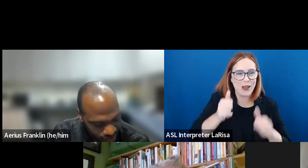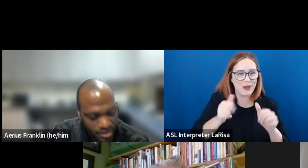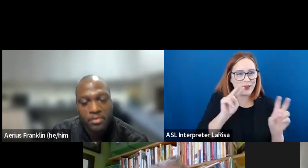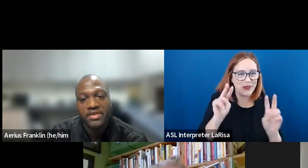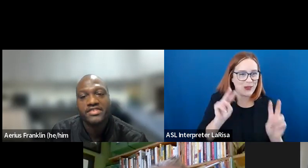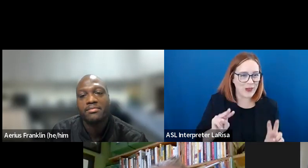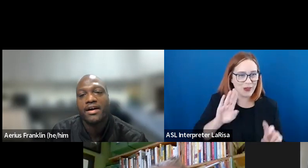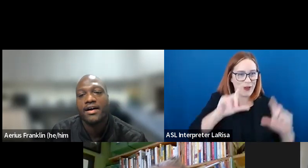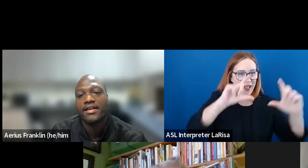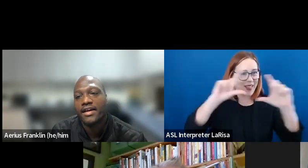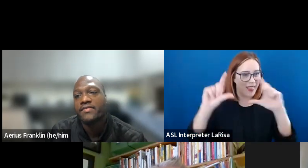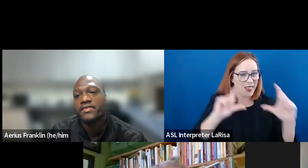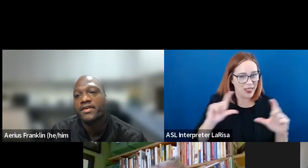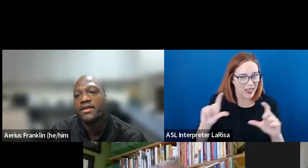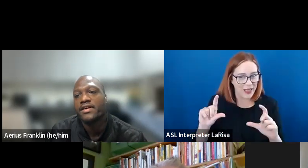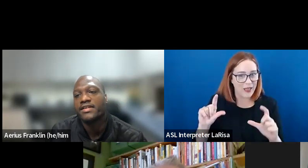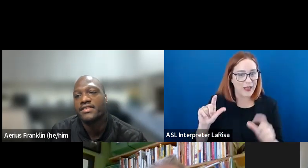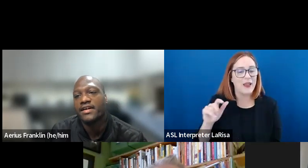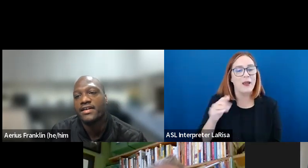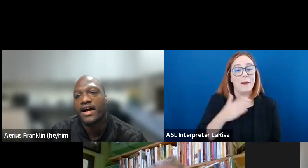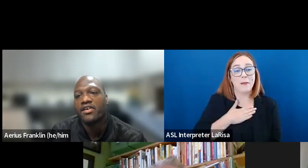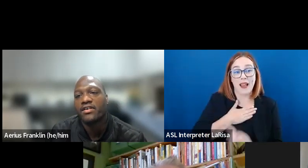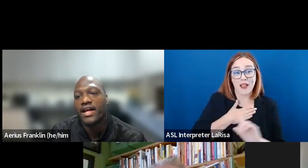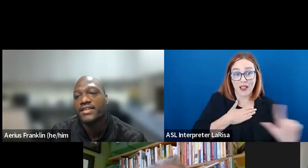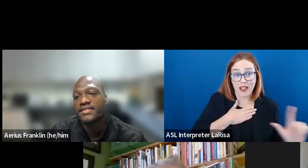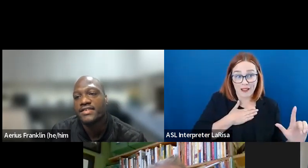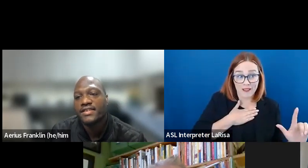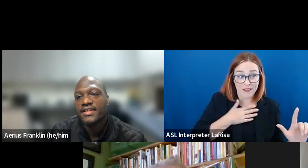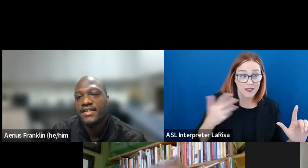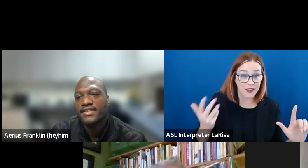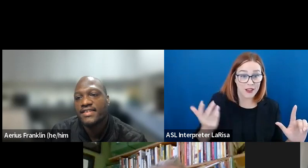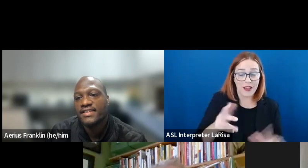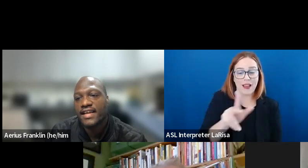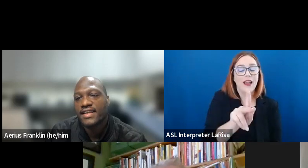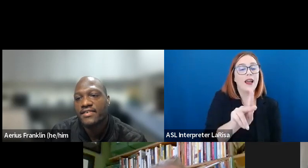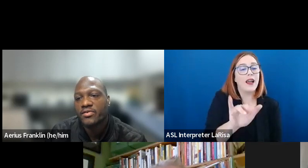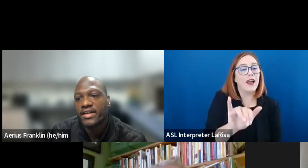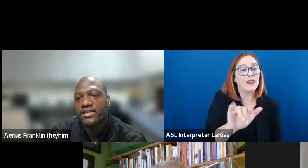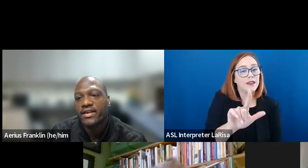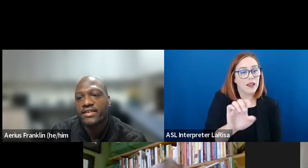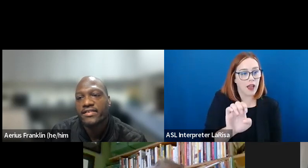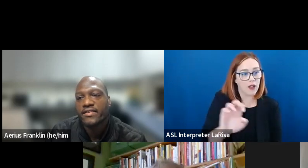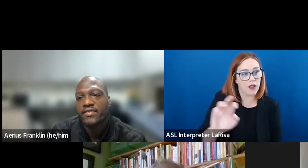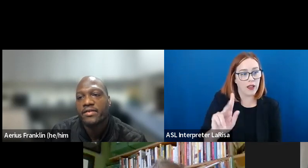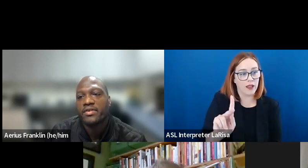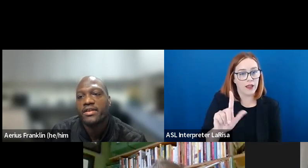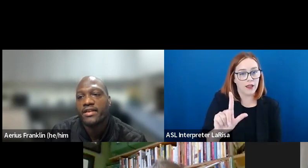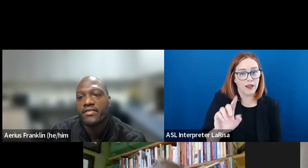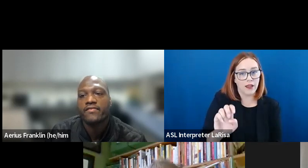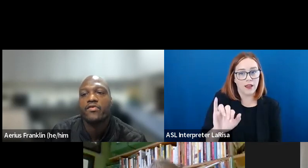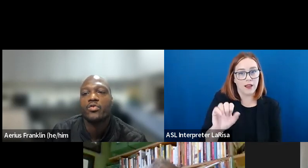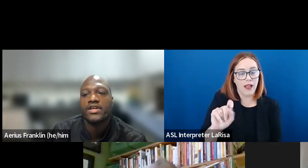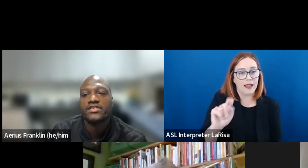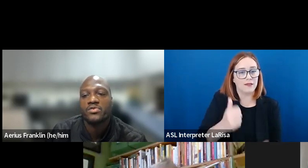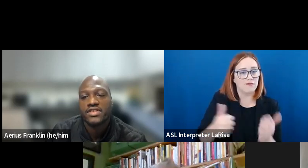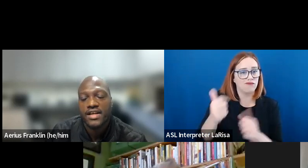screen, it will be to my left is Kyle Kleist. He is the executive director at the Center for Independent